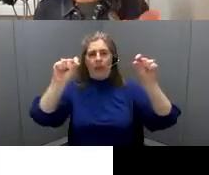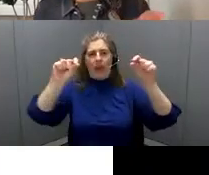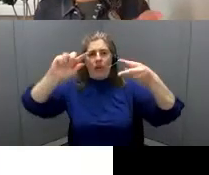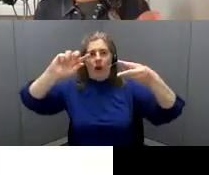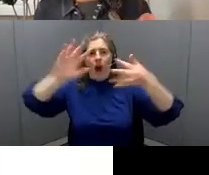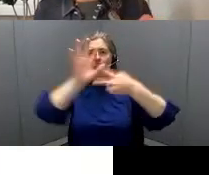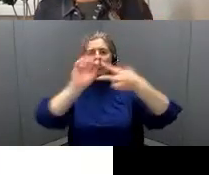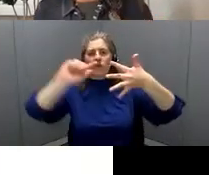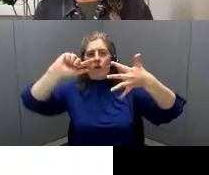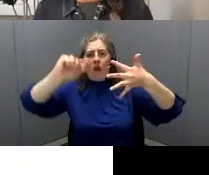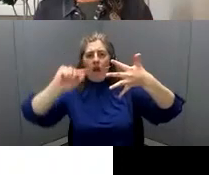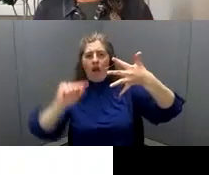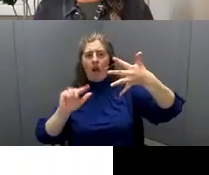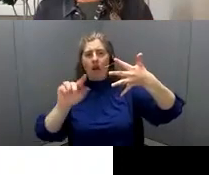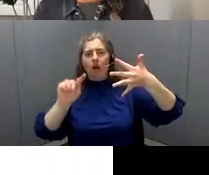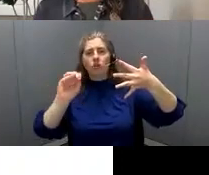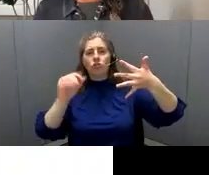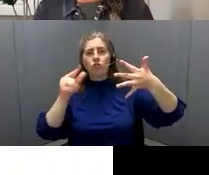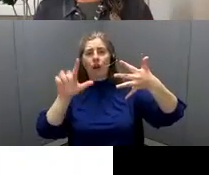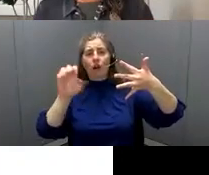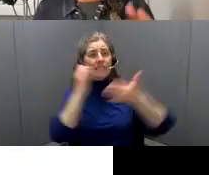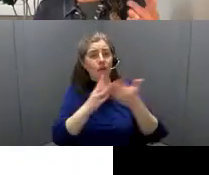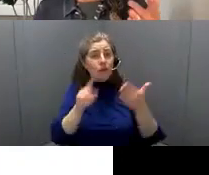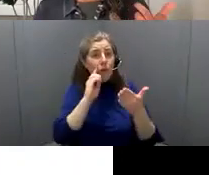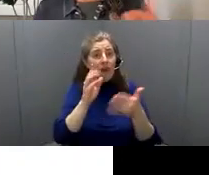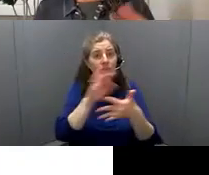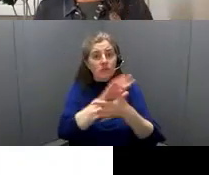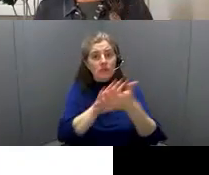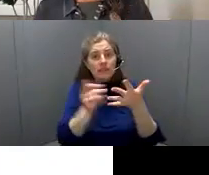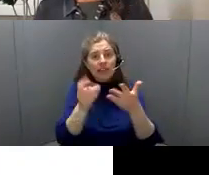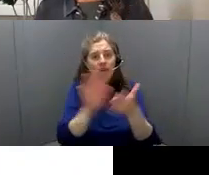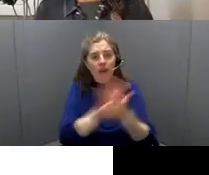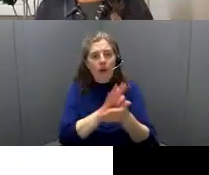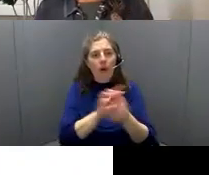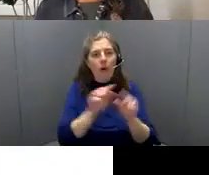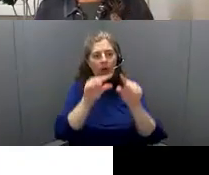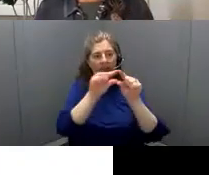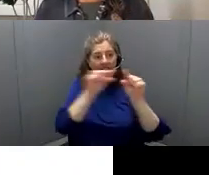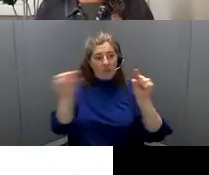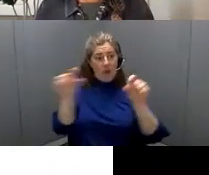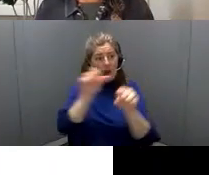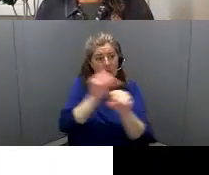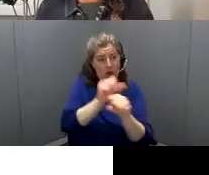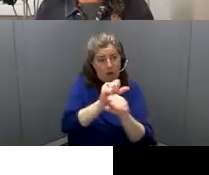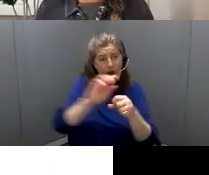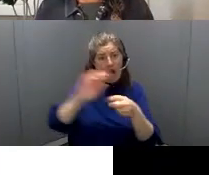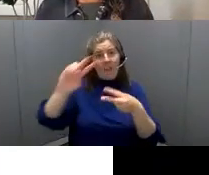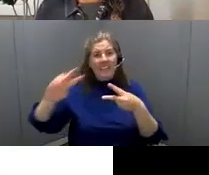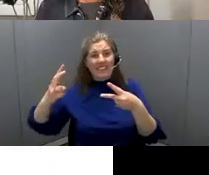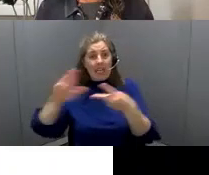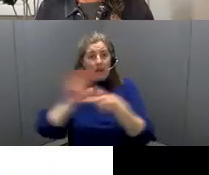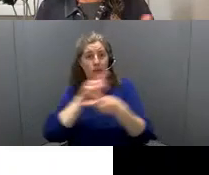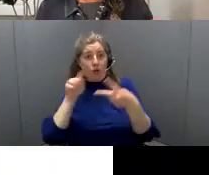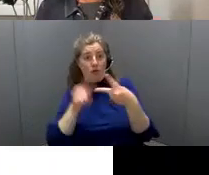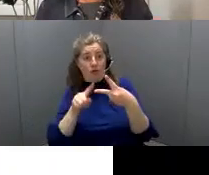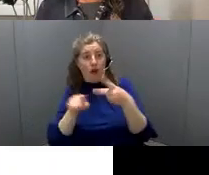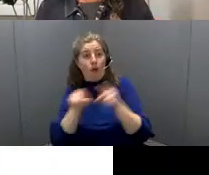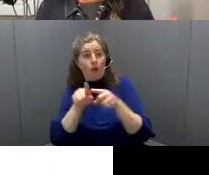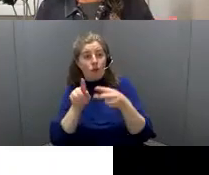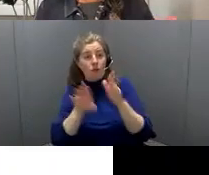options. And I know some of you have more than one paper. So this is the one that I'm working on, but I have another paper that I'm